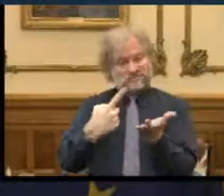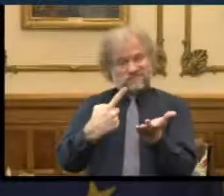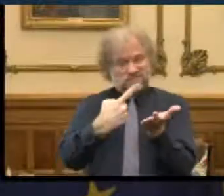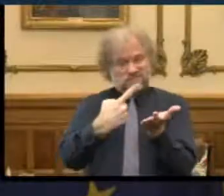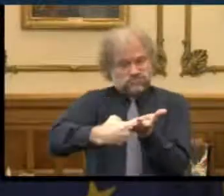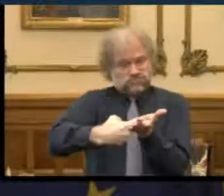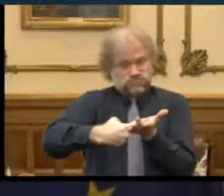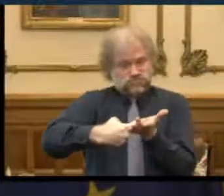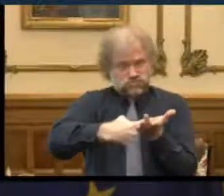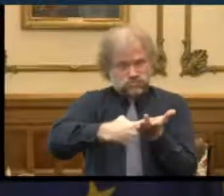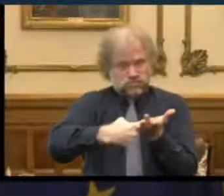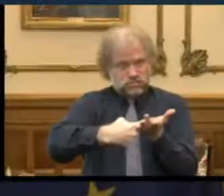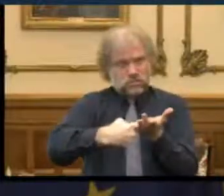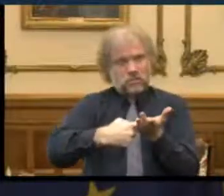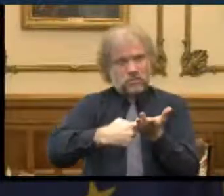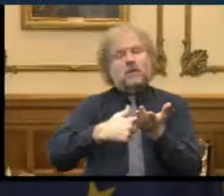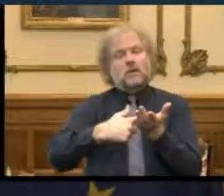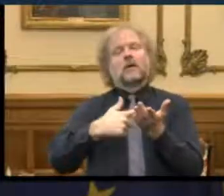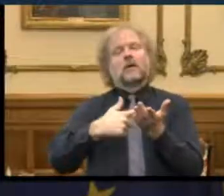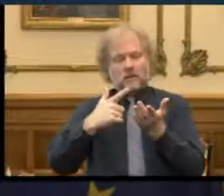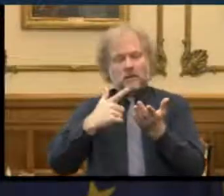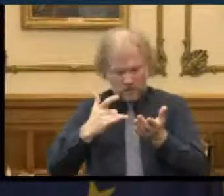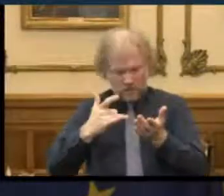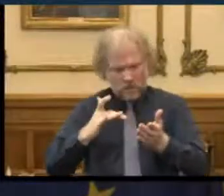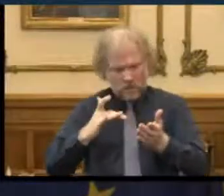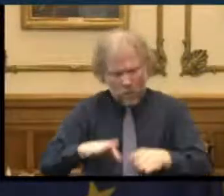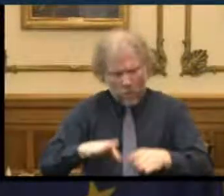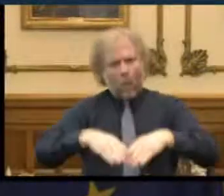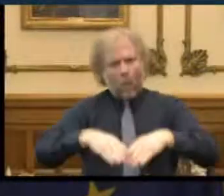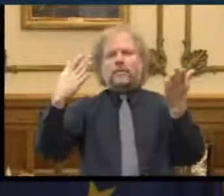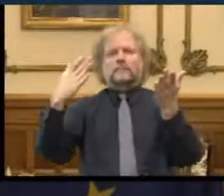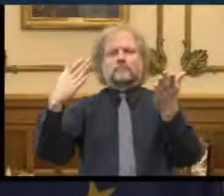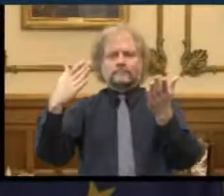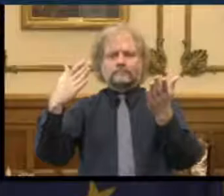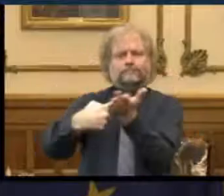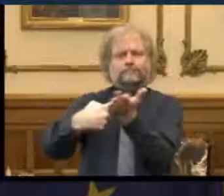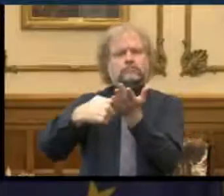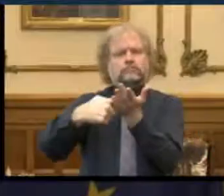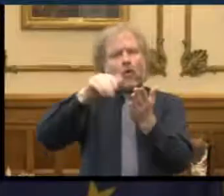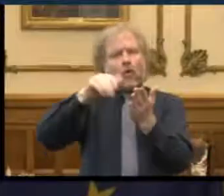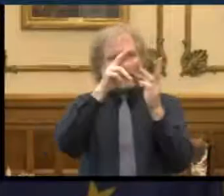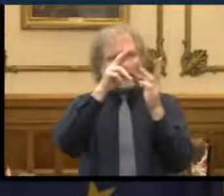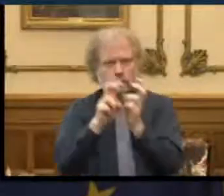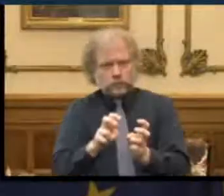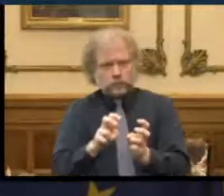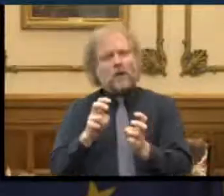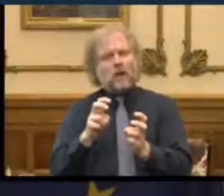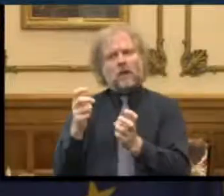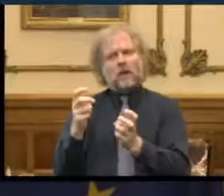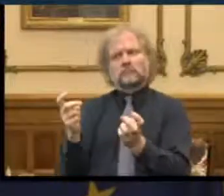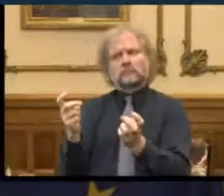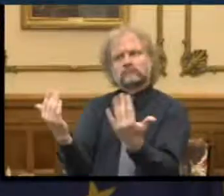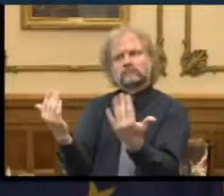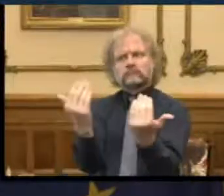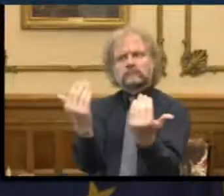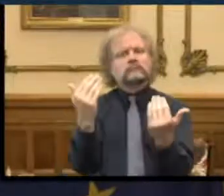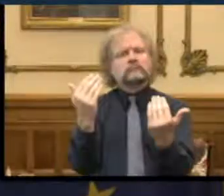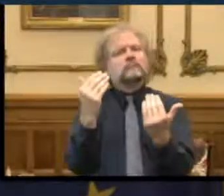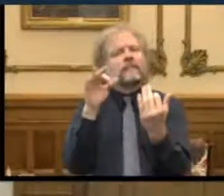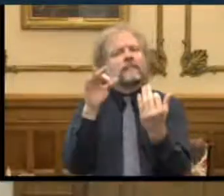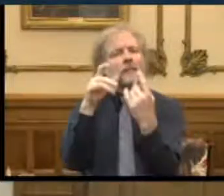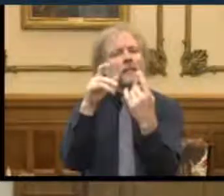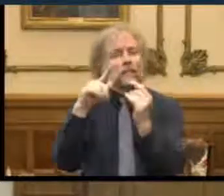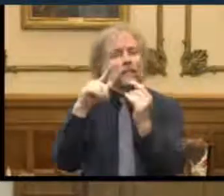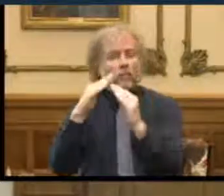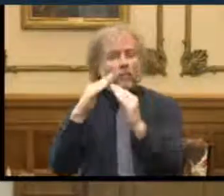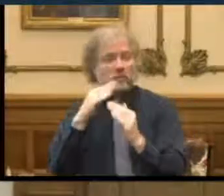to allow for a full airing of the decisions that are being made and seek input from the community. I don't know if you want